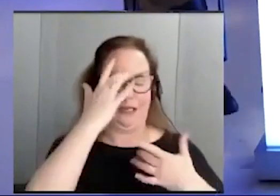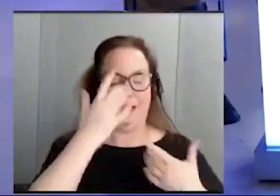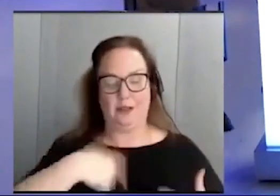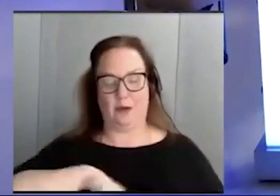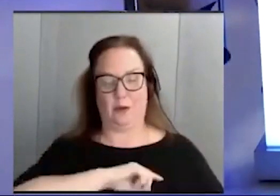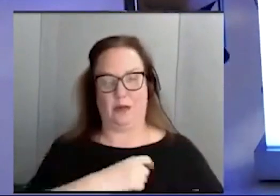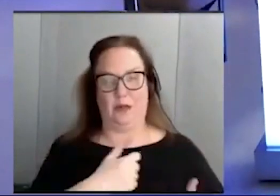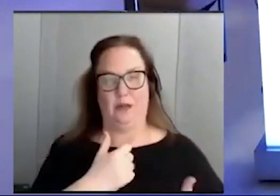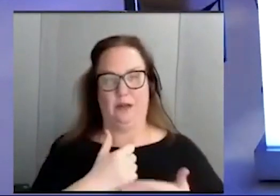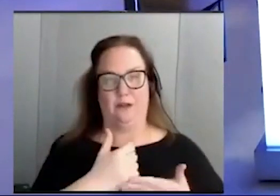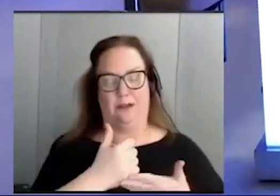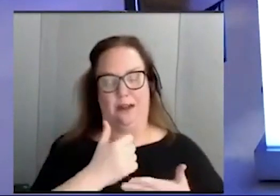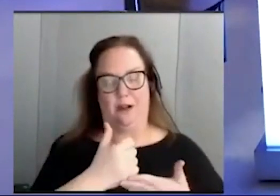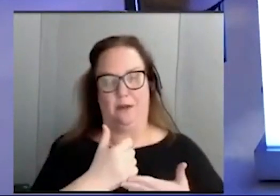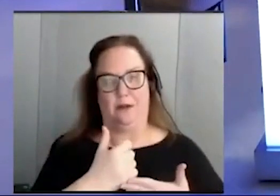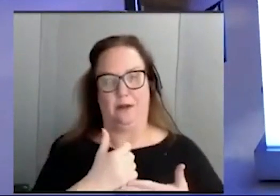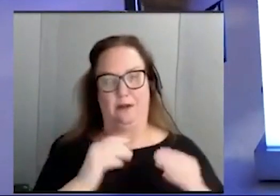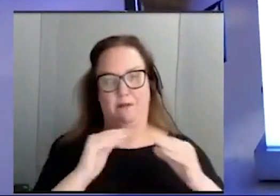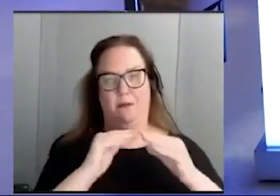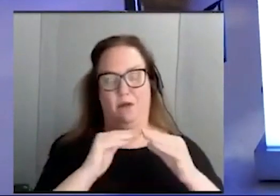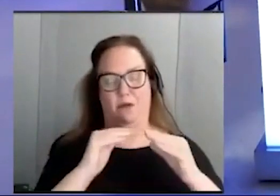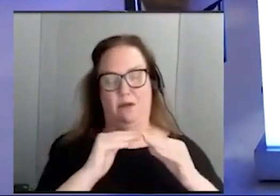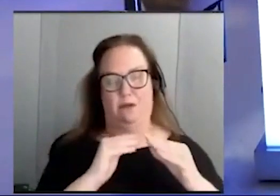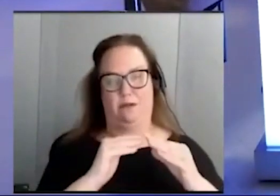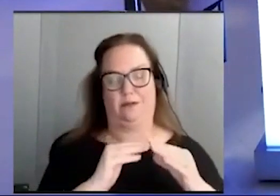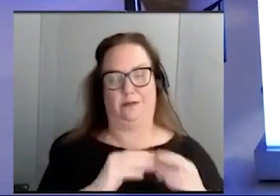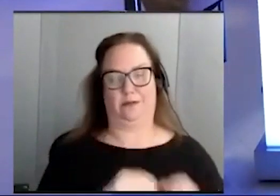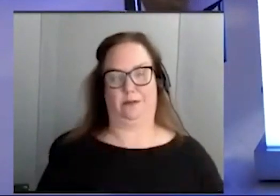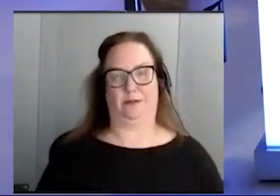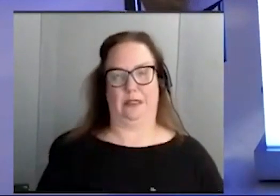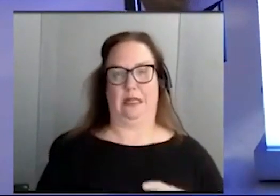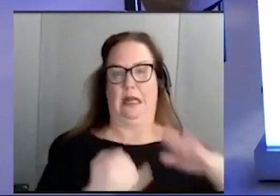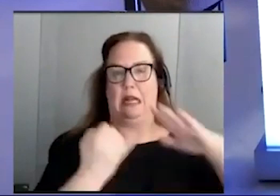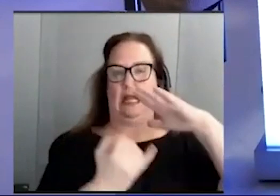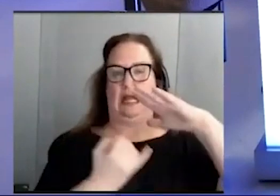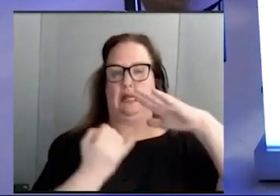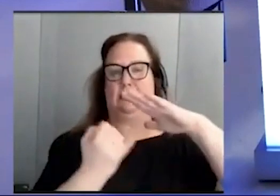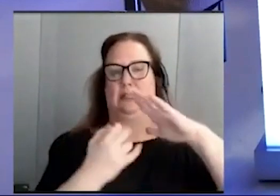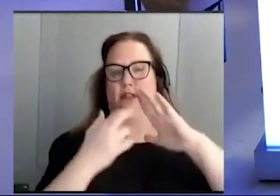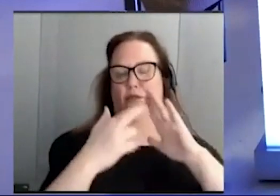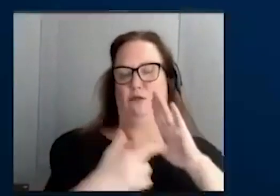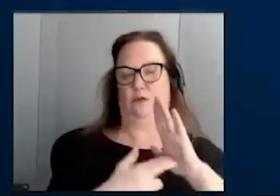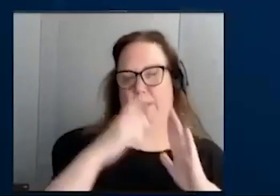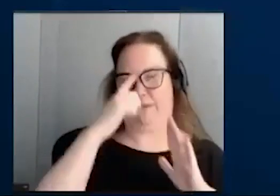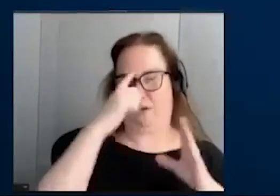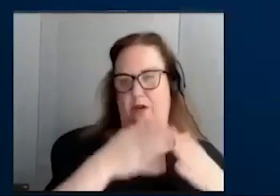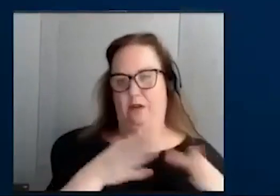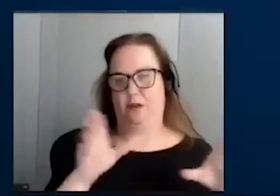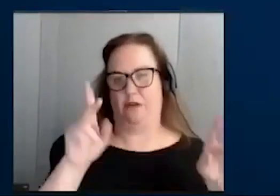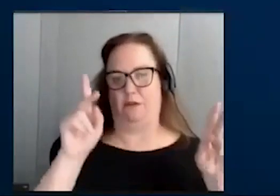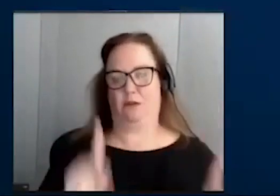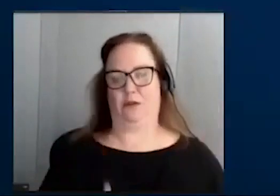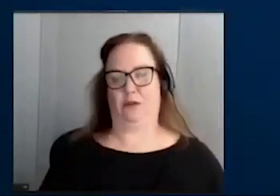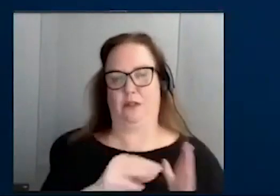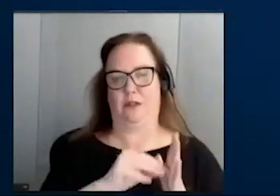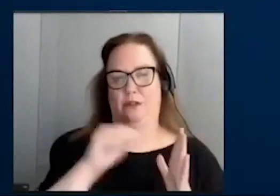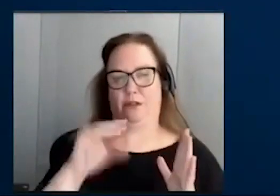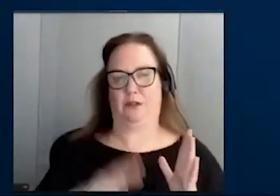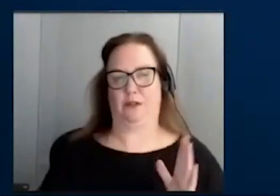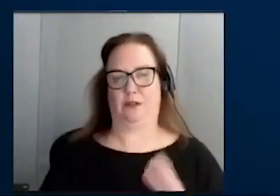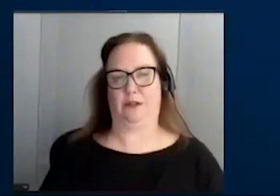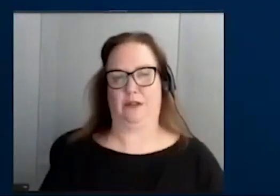than that. Dr. Hawkinson, Elena wants to know, what are isolation guidelines anymore for just the general person or student? She says Good luck with this one,